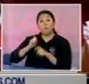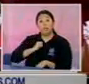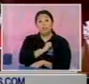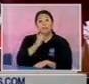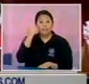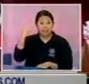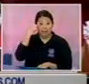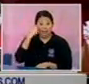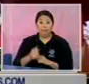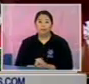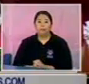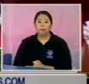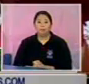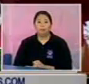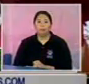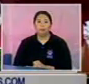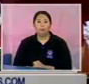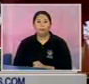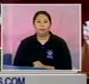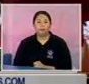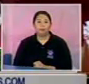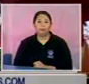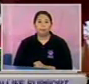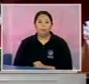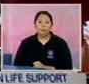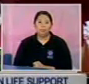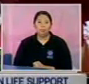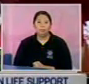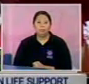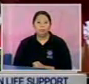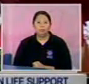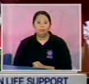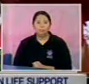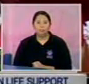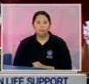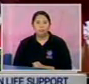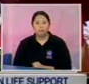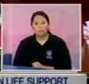you recognize the gentleman from Makati and Bicol.